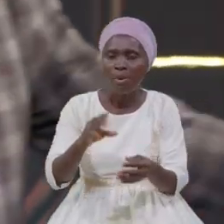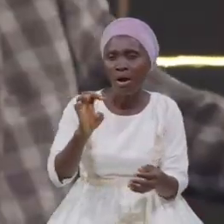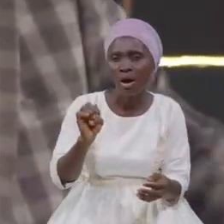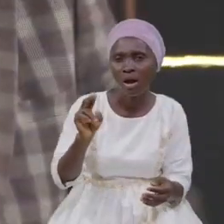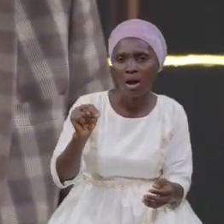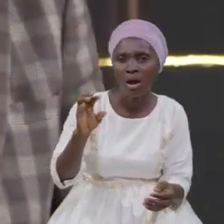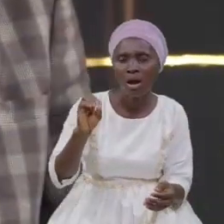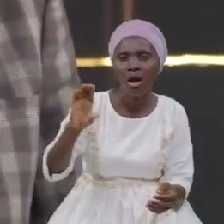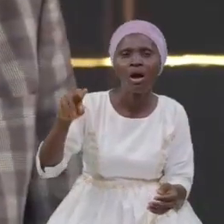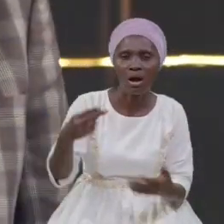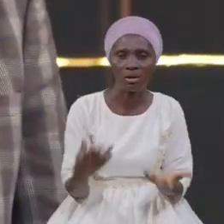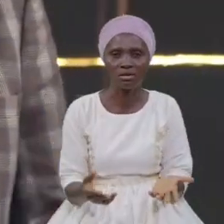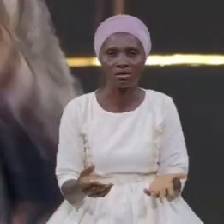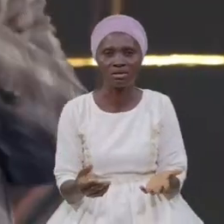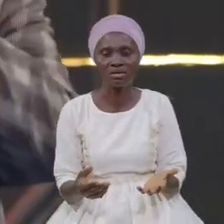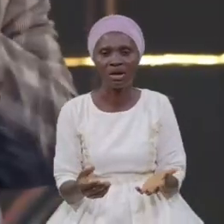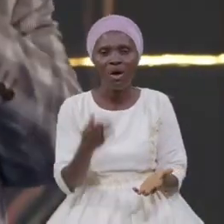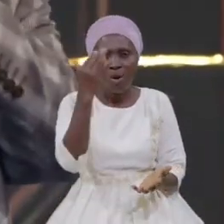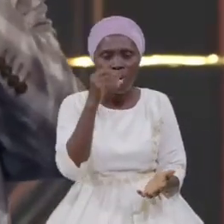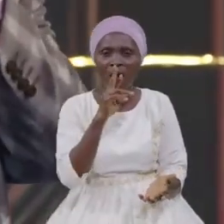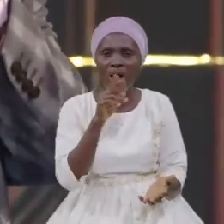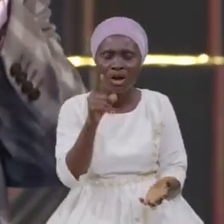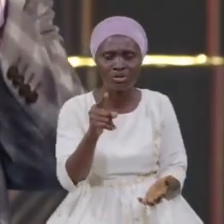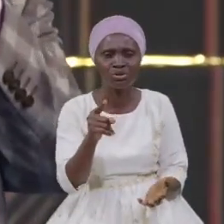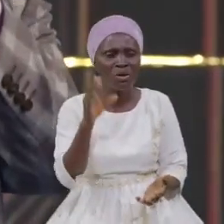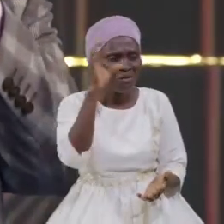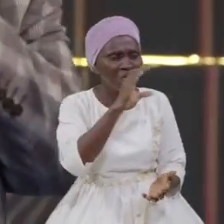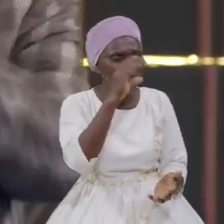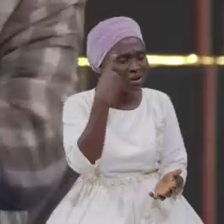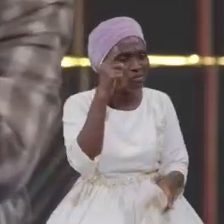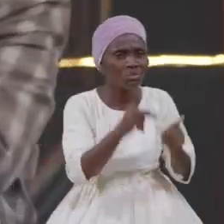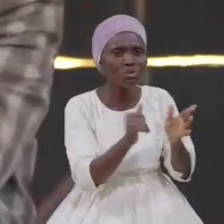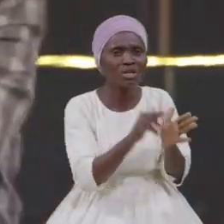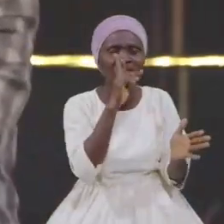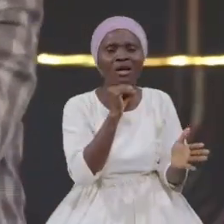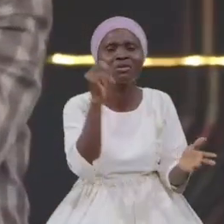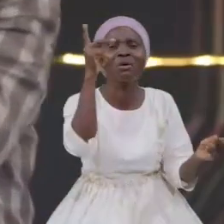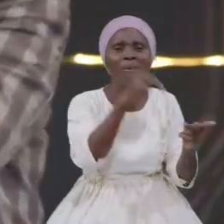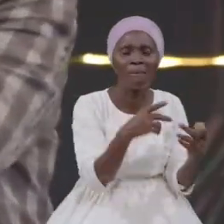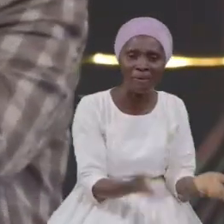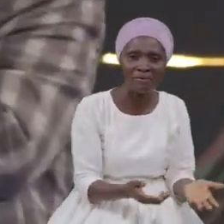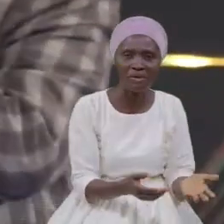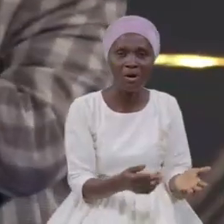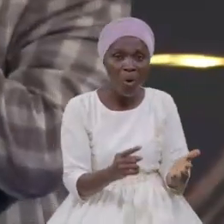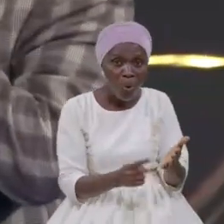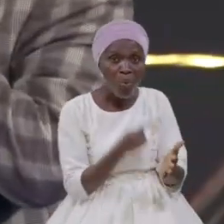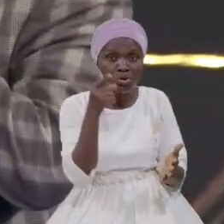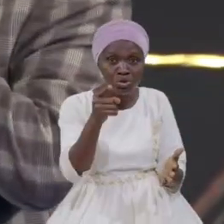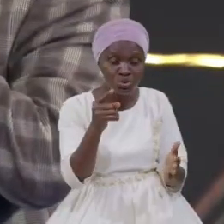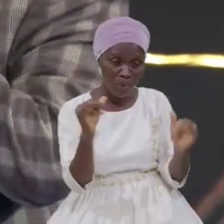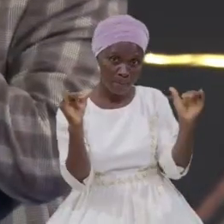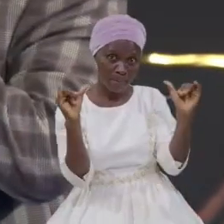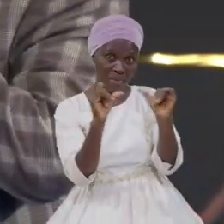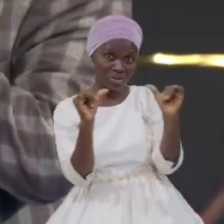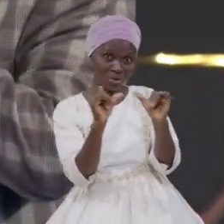and you are staying by their side? Once you measure your life with the people who are average,